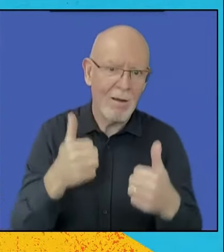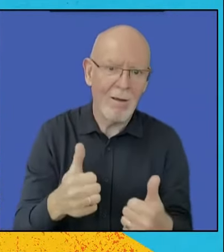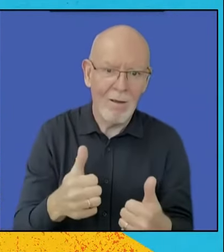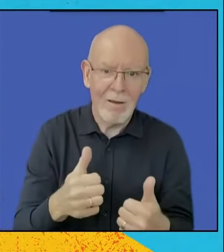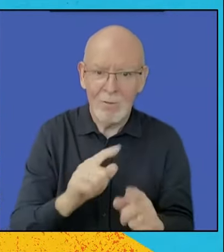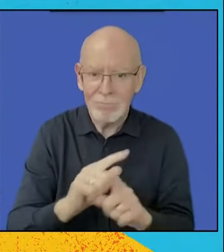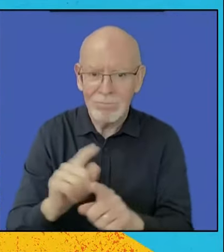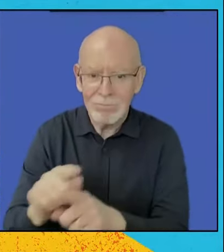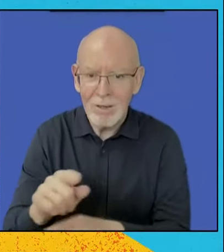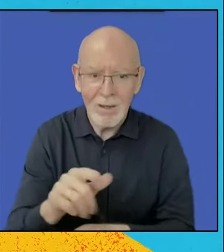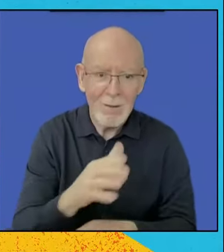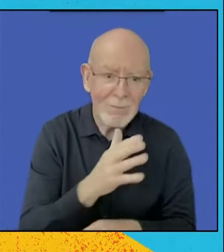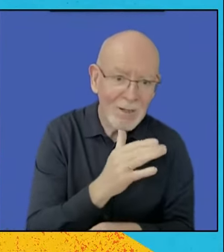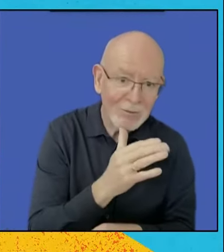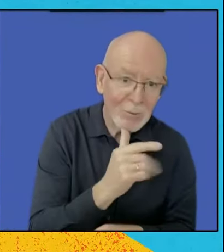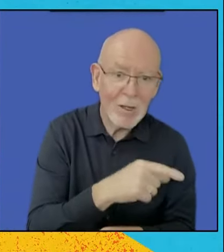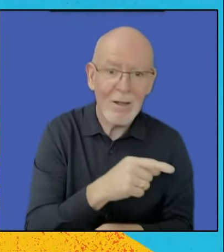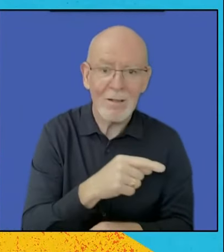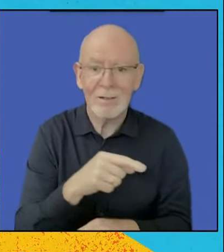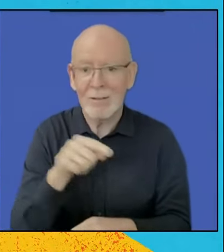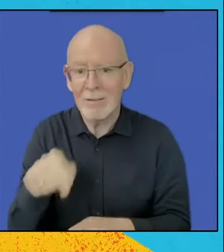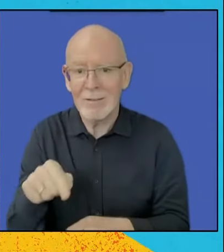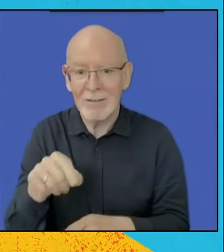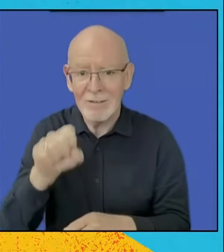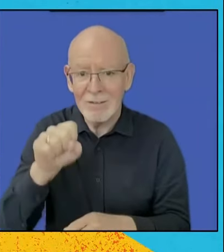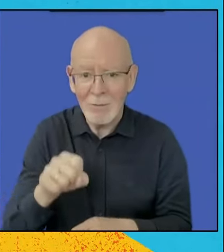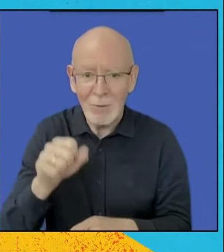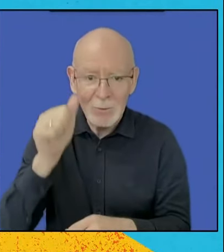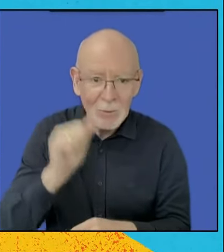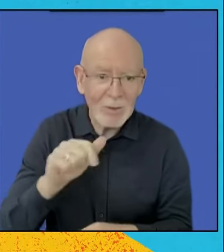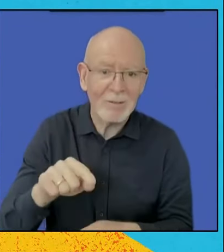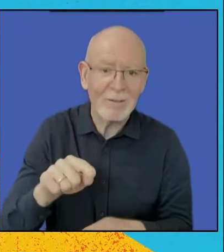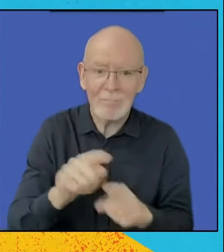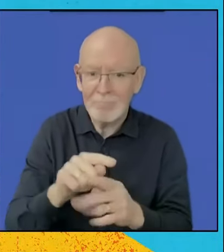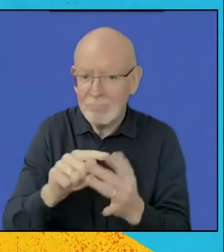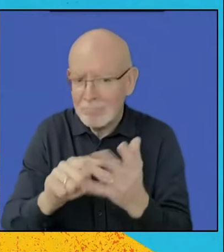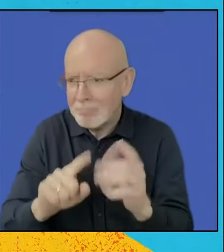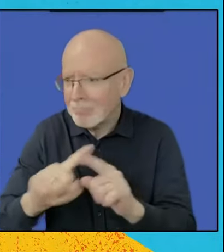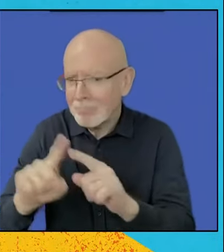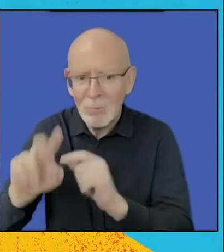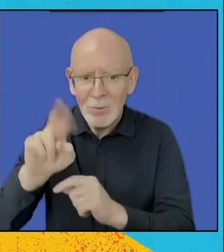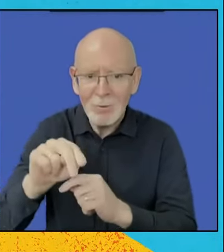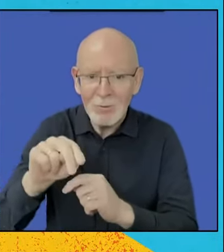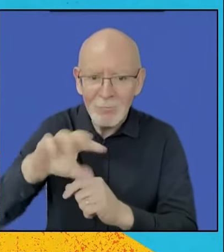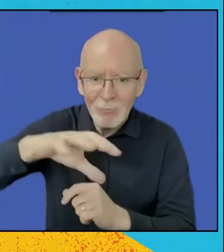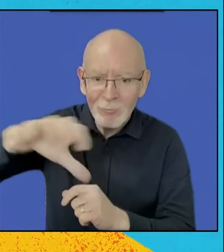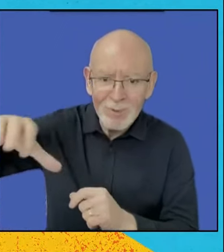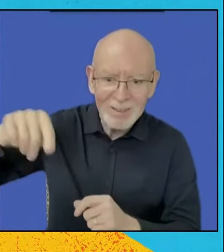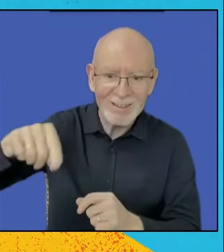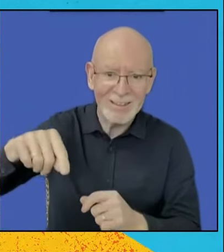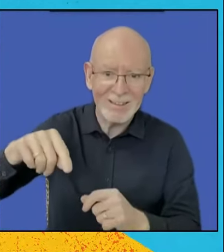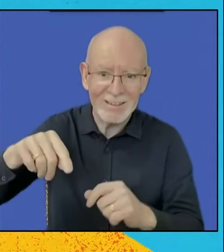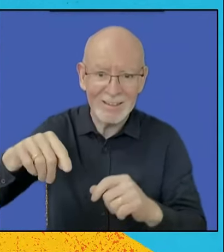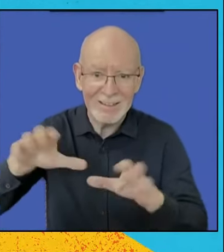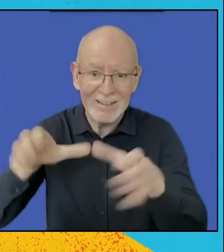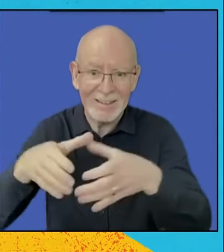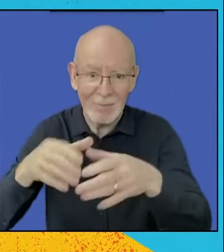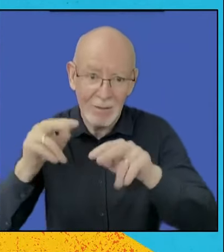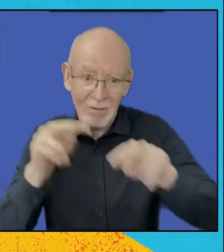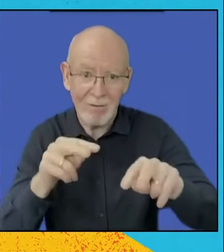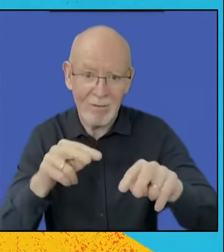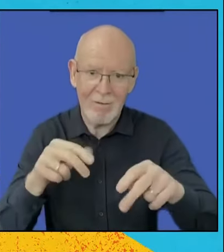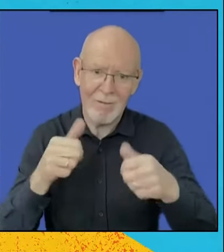welcome to the ECOSOC Youth Forum. I'm also pleased to welcome a number of ministers, vice ministers, state secretaries,